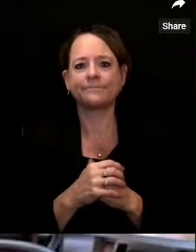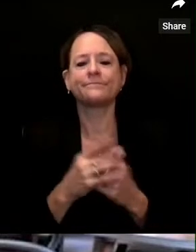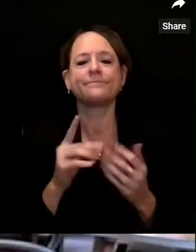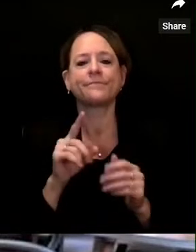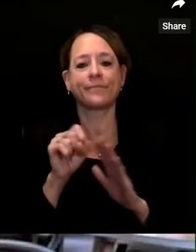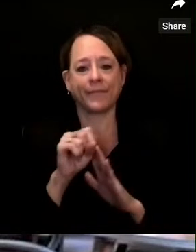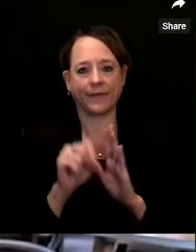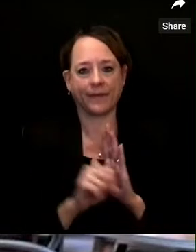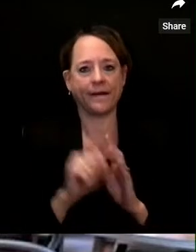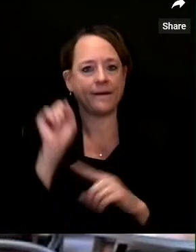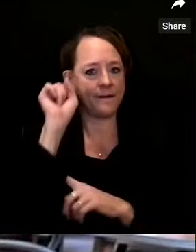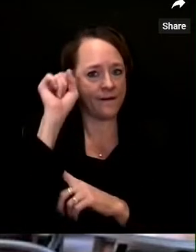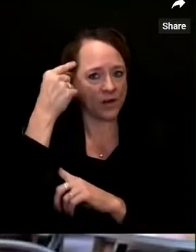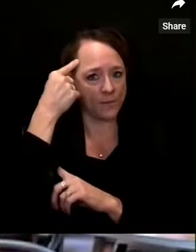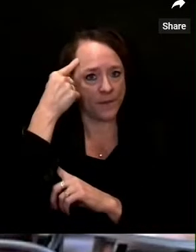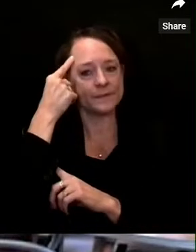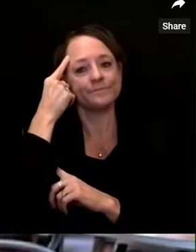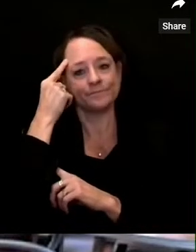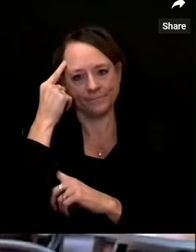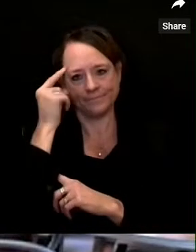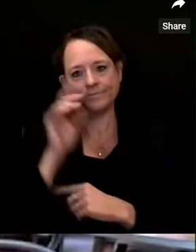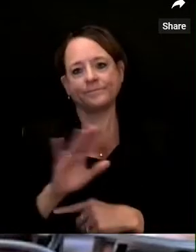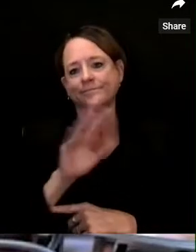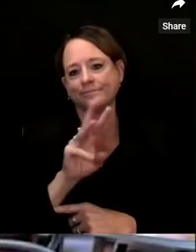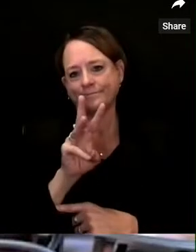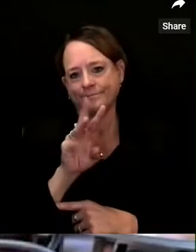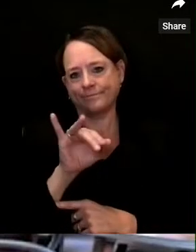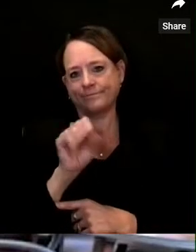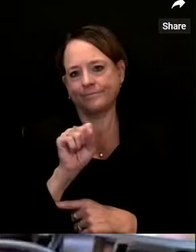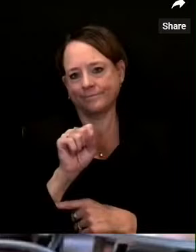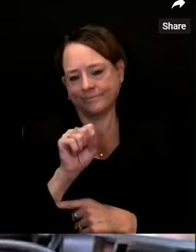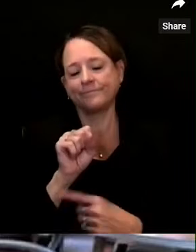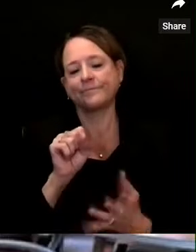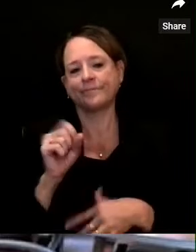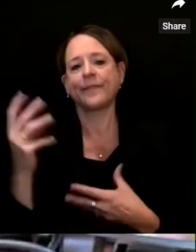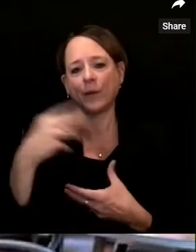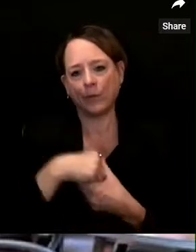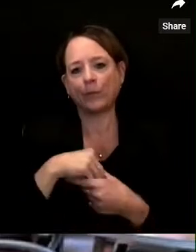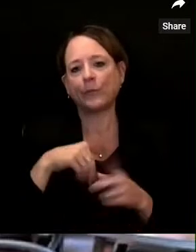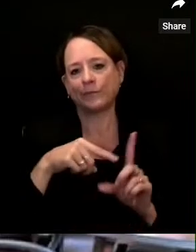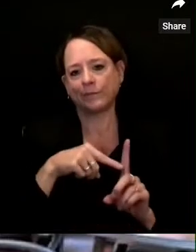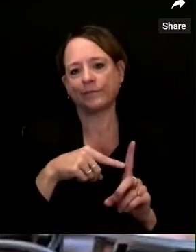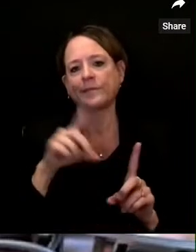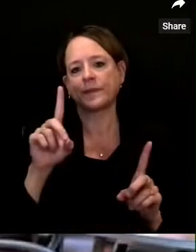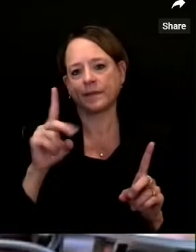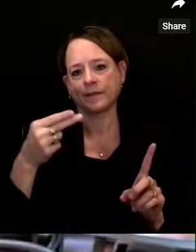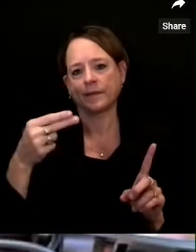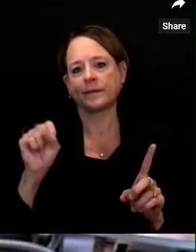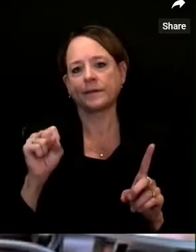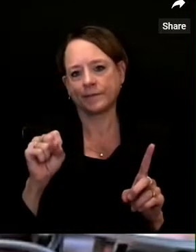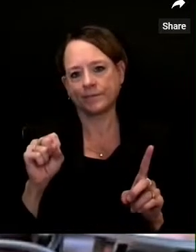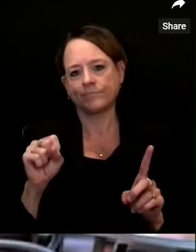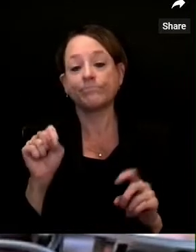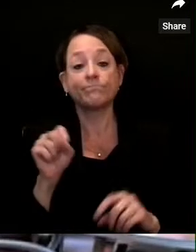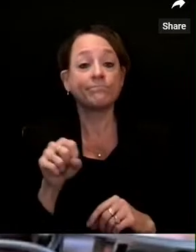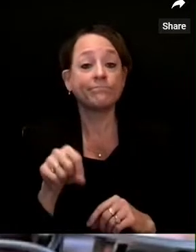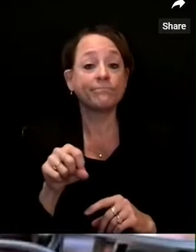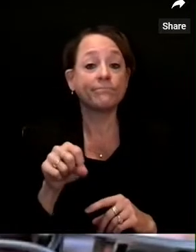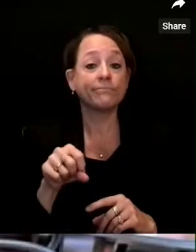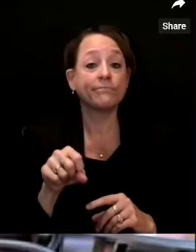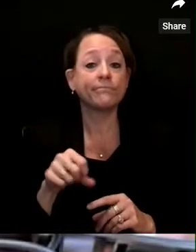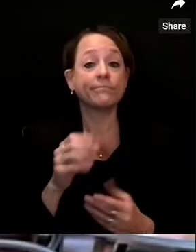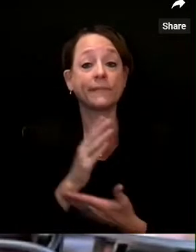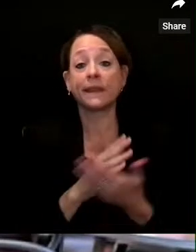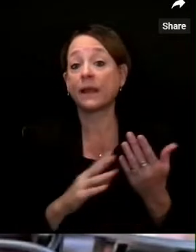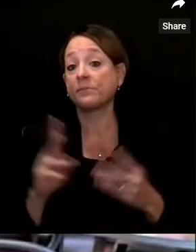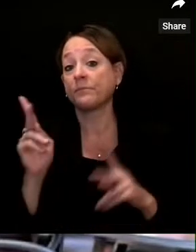Health Services, who have been physically in the workplace throughout the duration of the pandemic. In the case